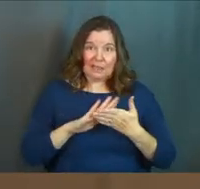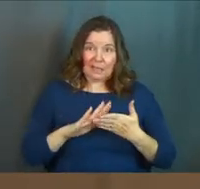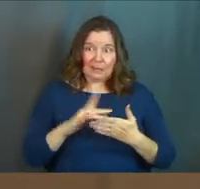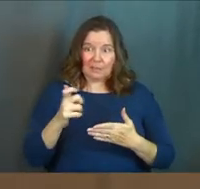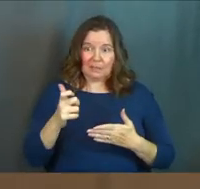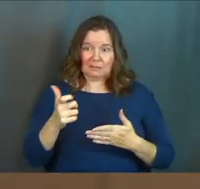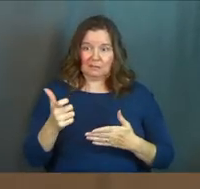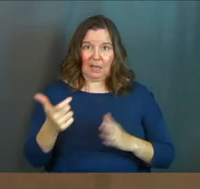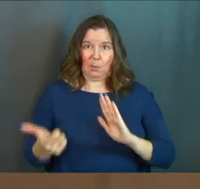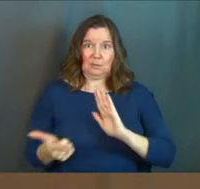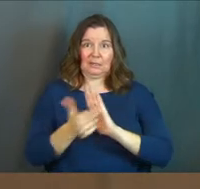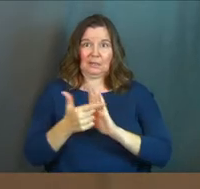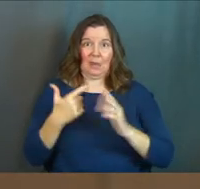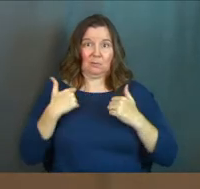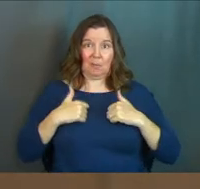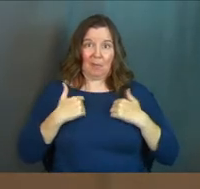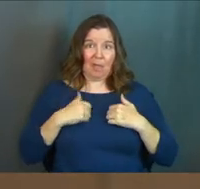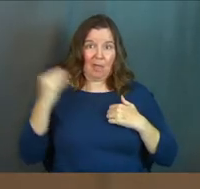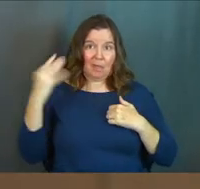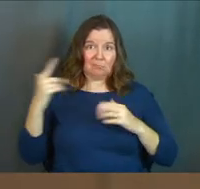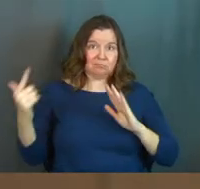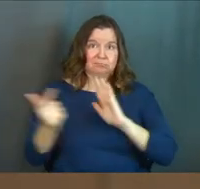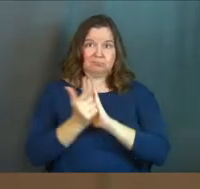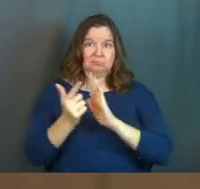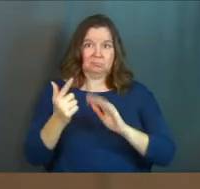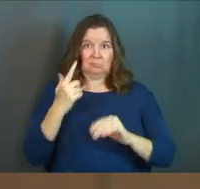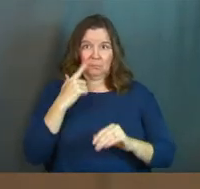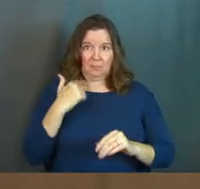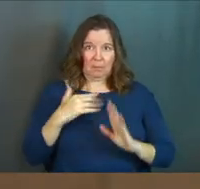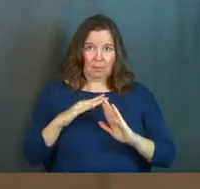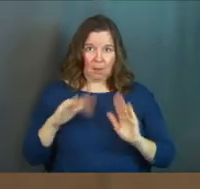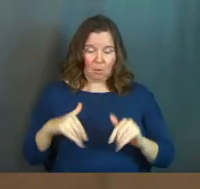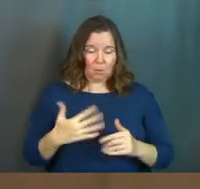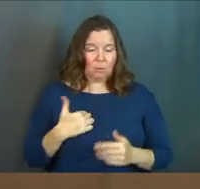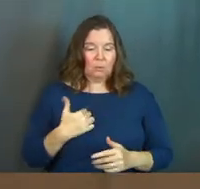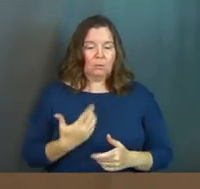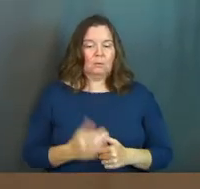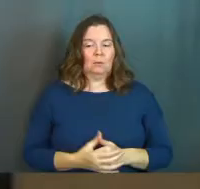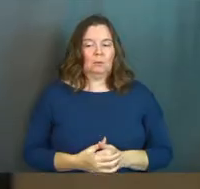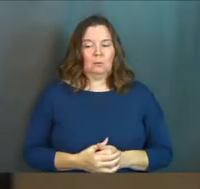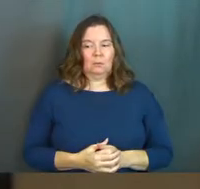clean, you know, because I wasn't allowed to take showers or baths.